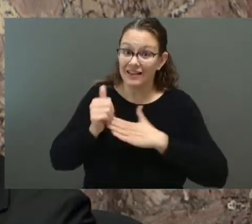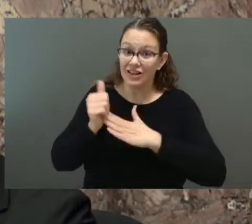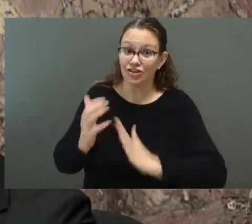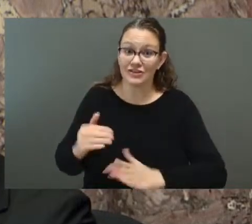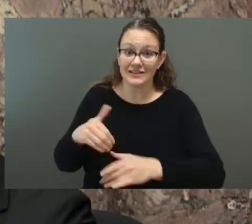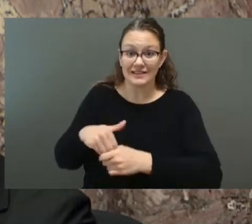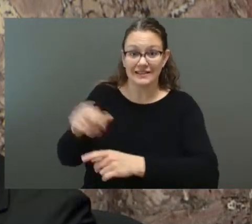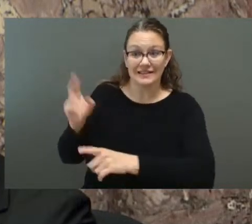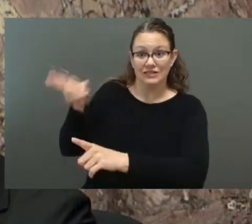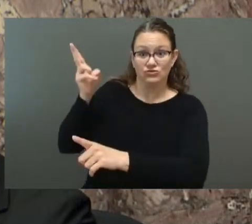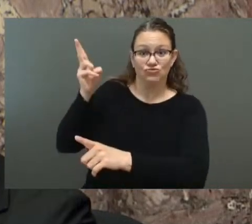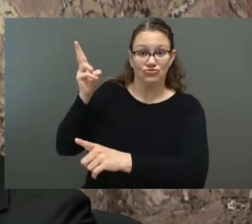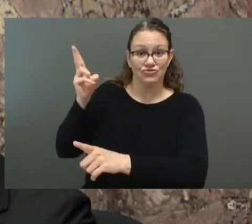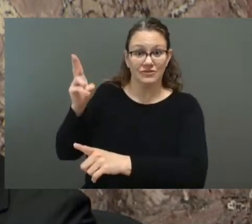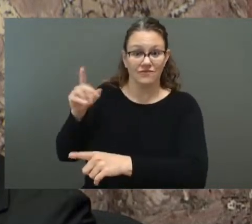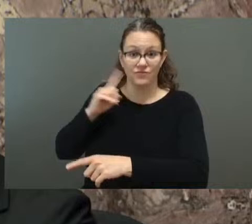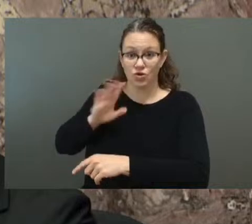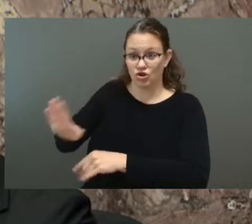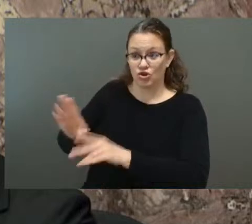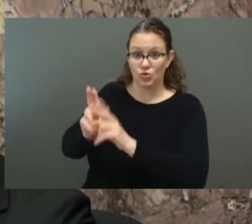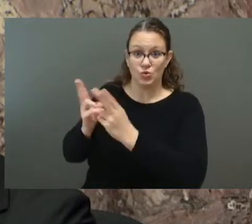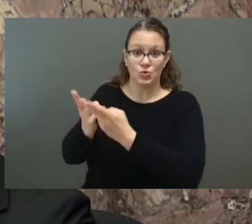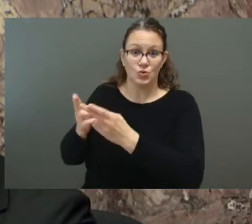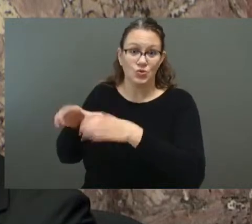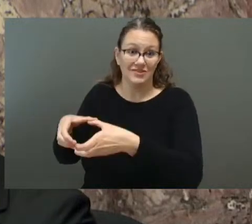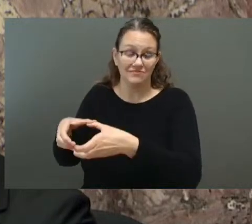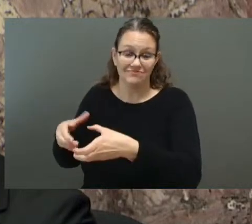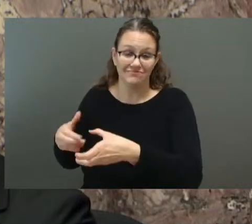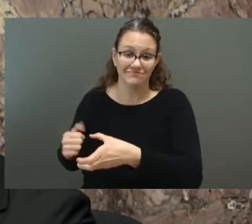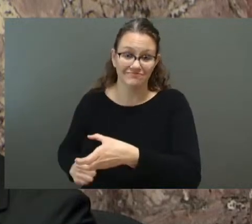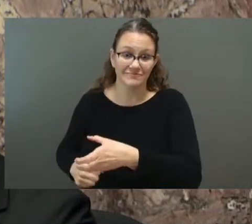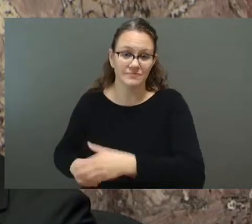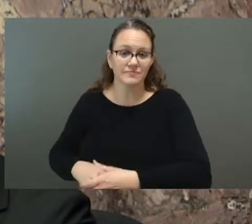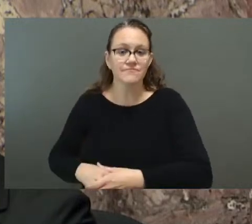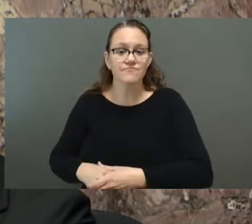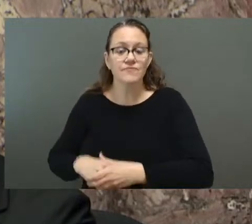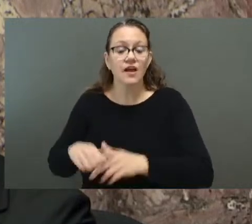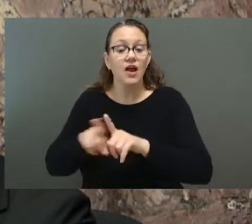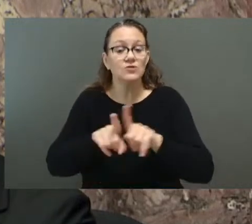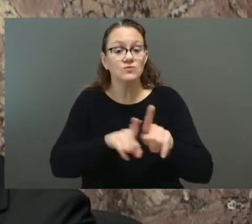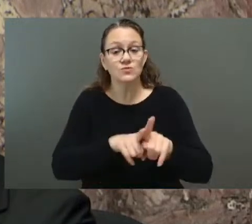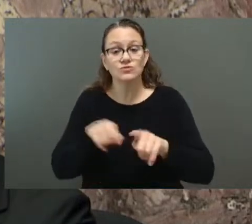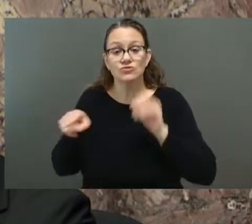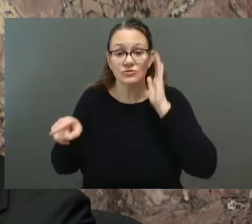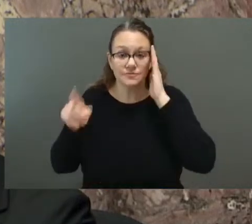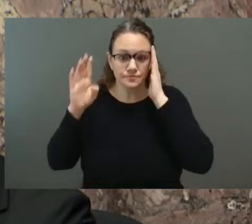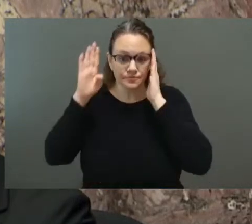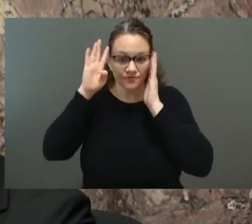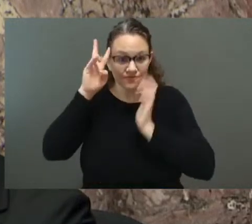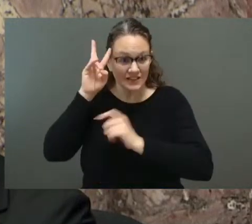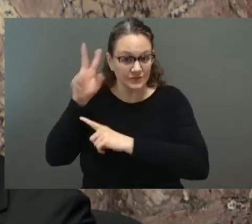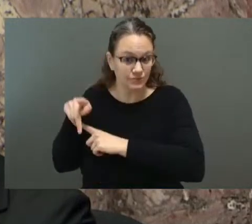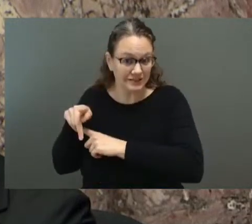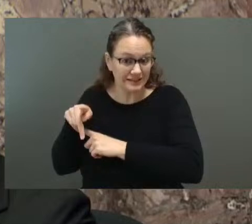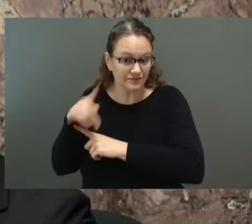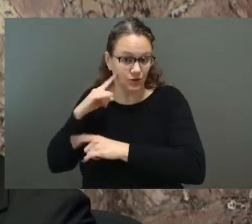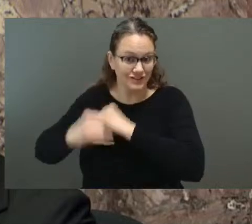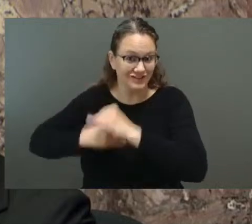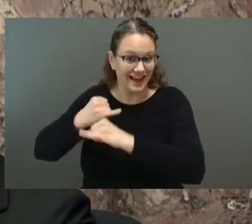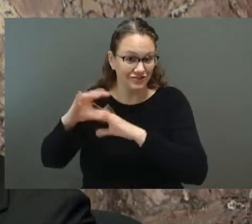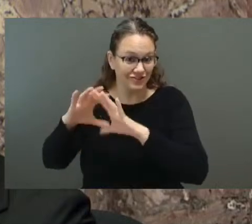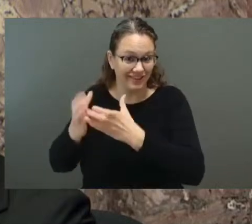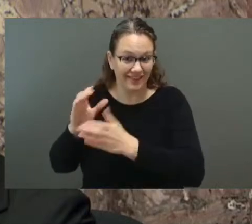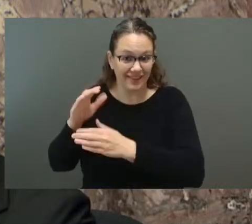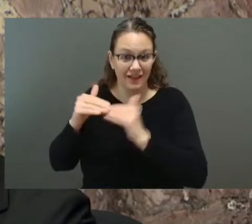And she also served Vice President of UFCW International and on UFCW